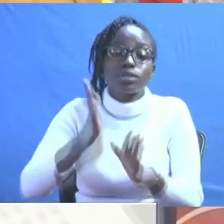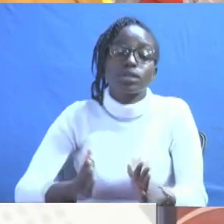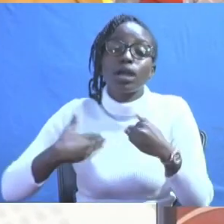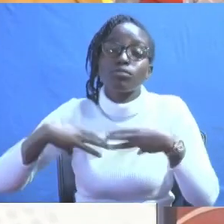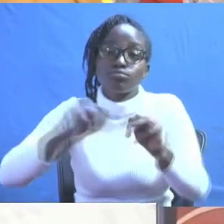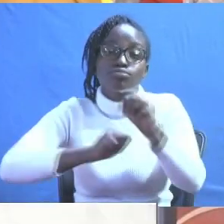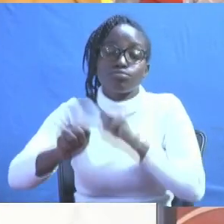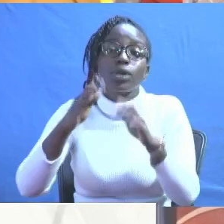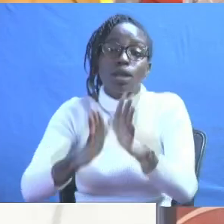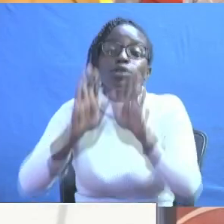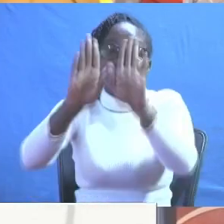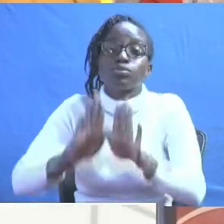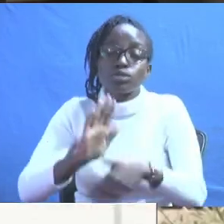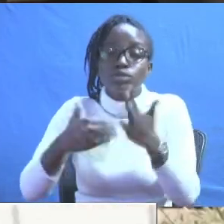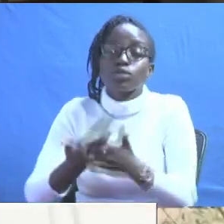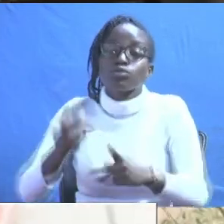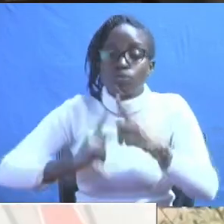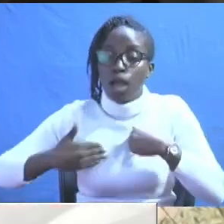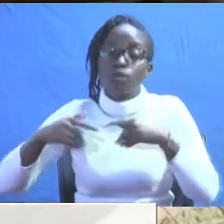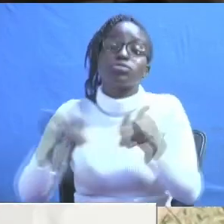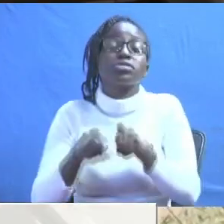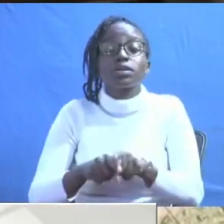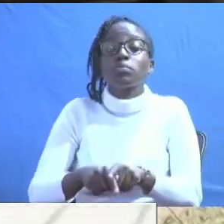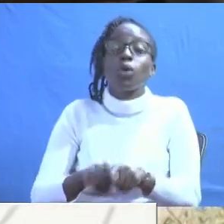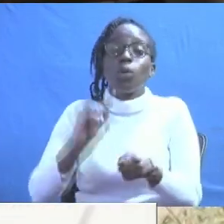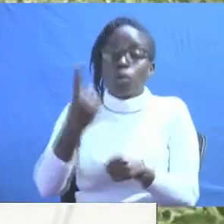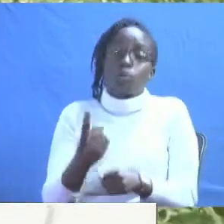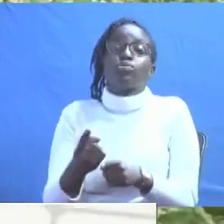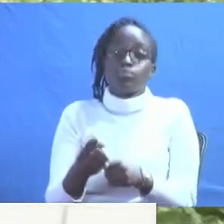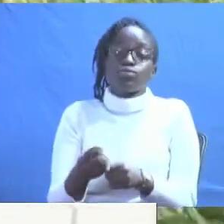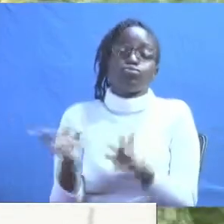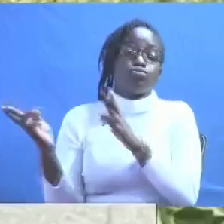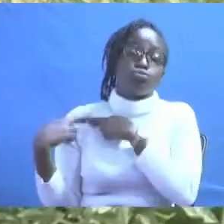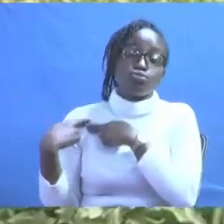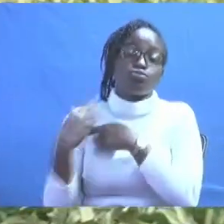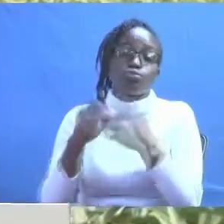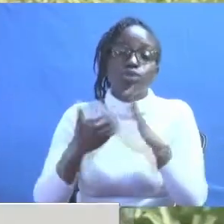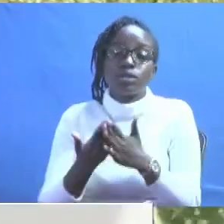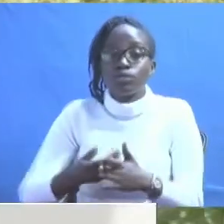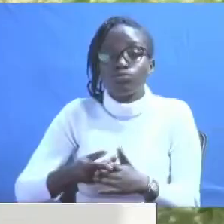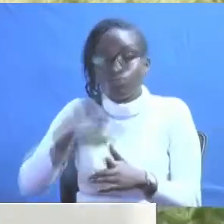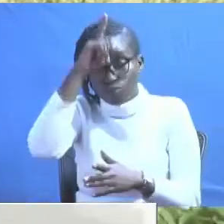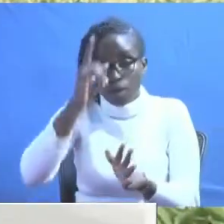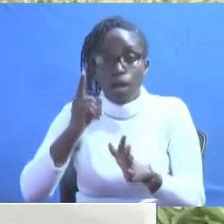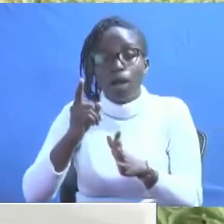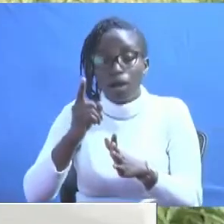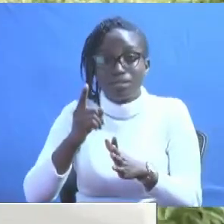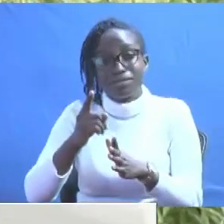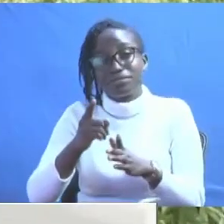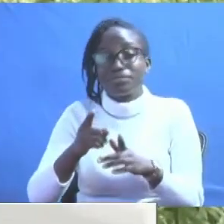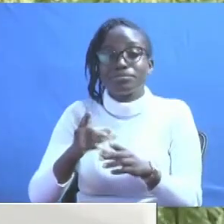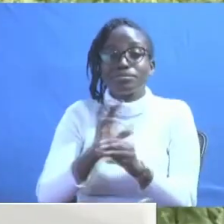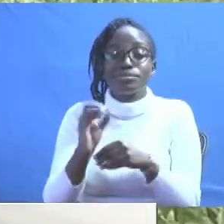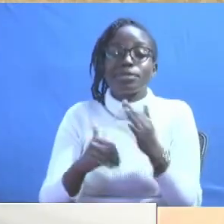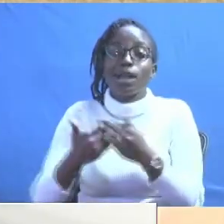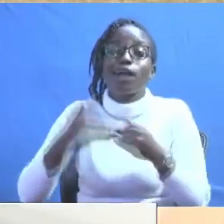emphasized the importance of artificial insemination in modern farming, describing it as a groundbreaking technology that will help farmers maximize their